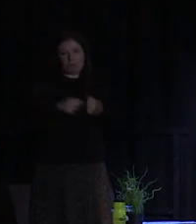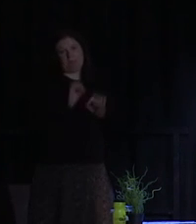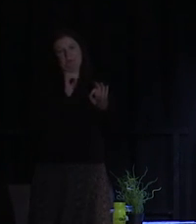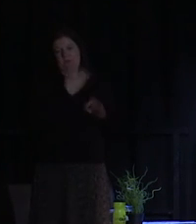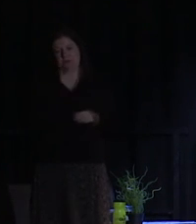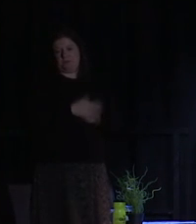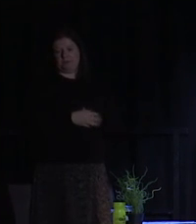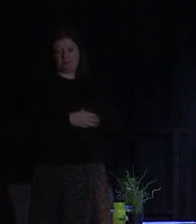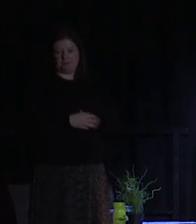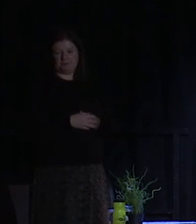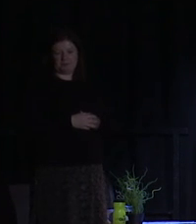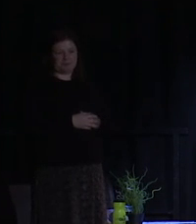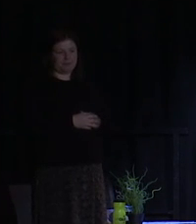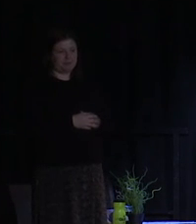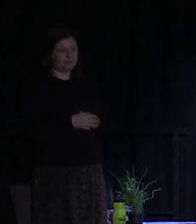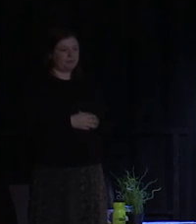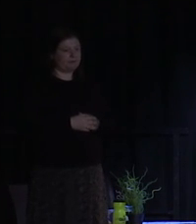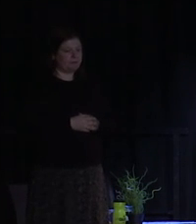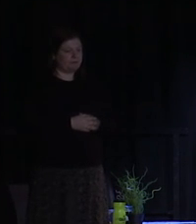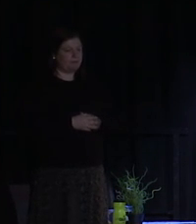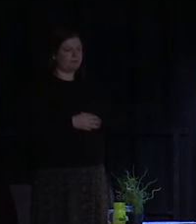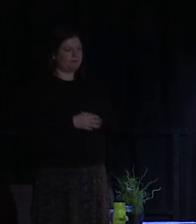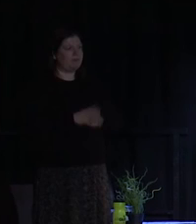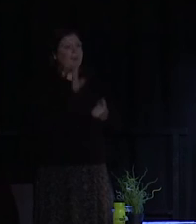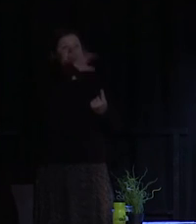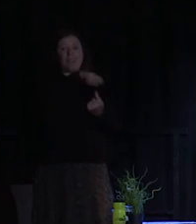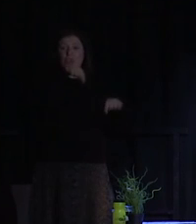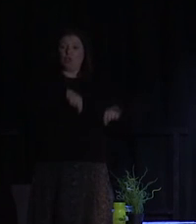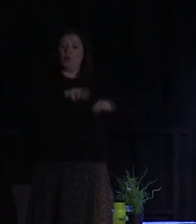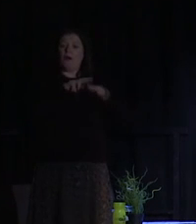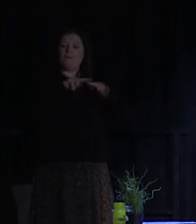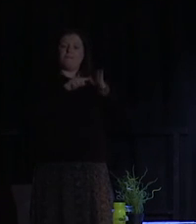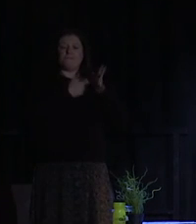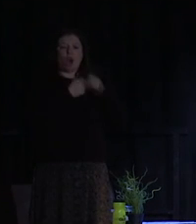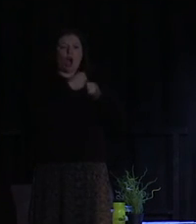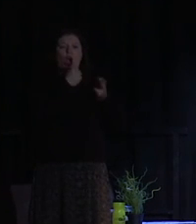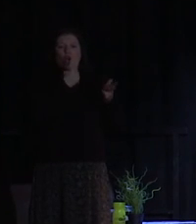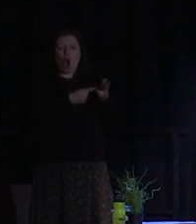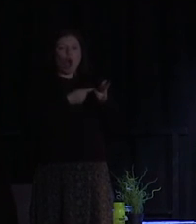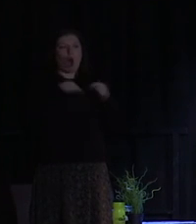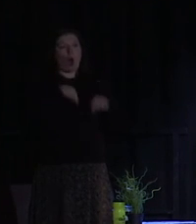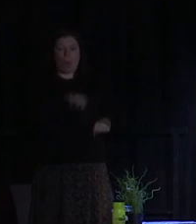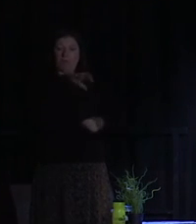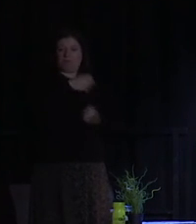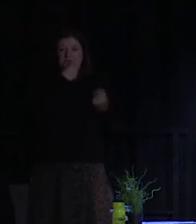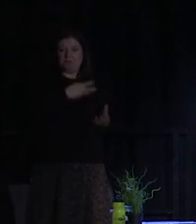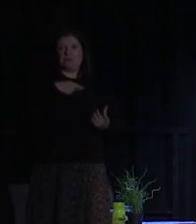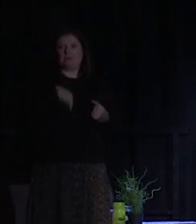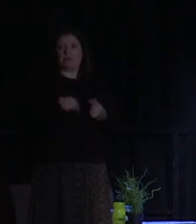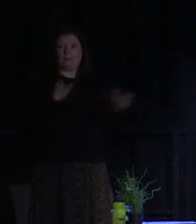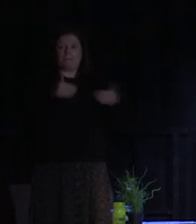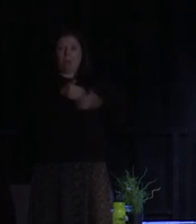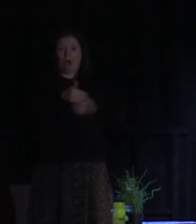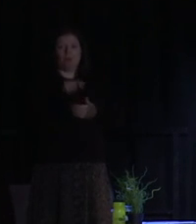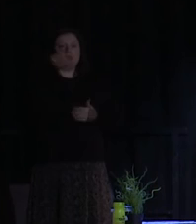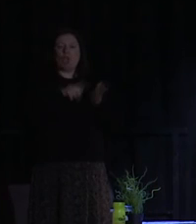and that's been great. I'd like to thank this venue, Fargo Village and The Box, and Lucy in particular, and Gabriel